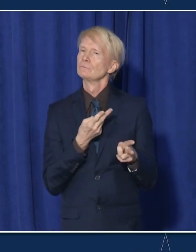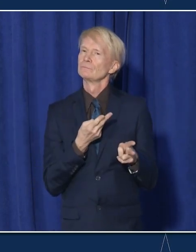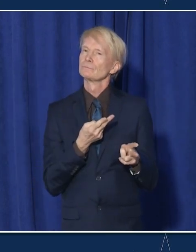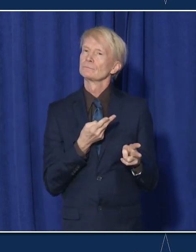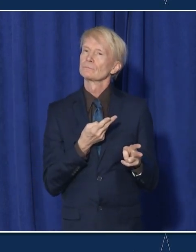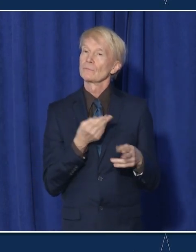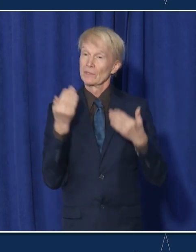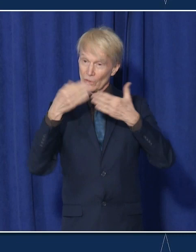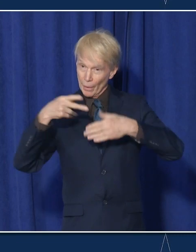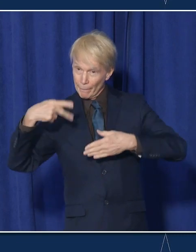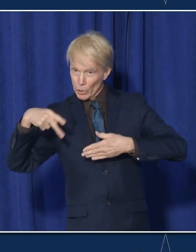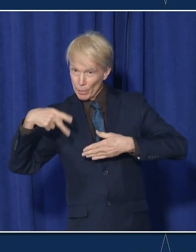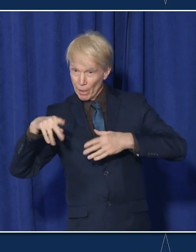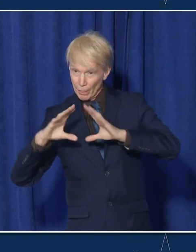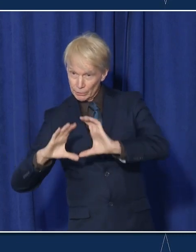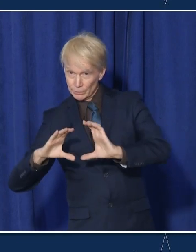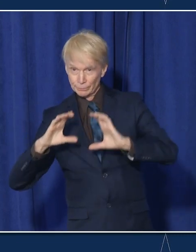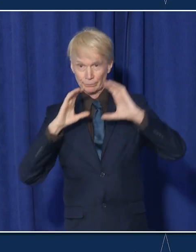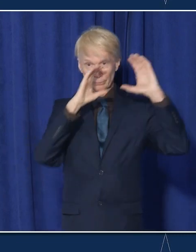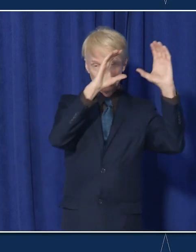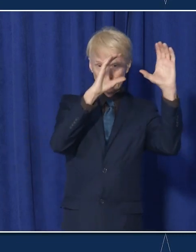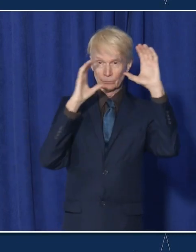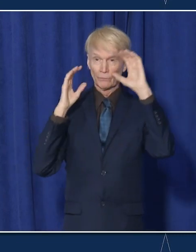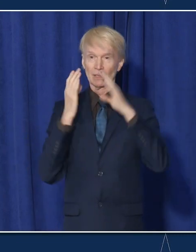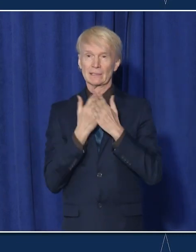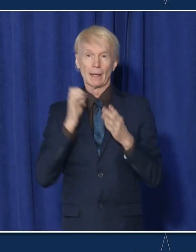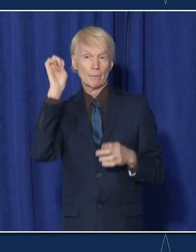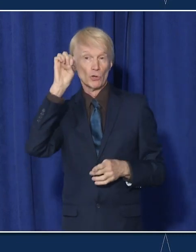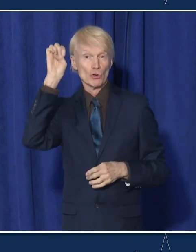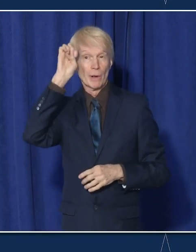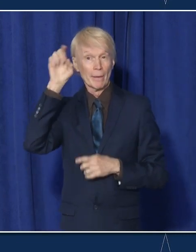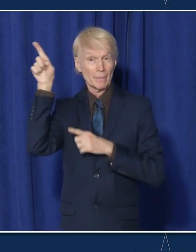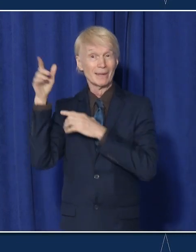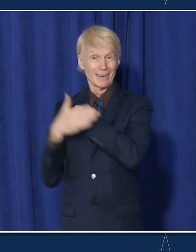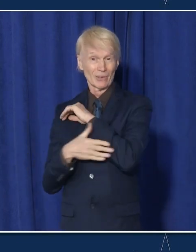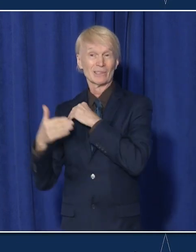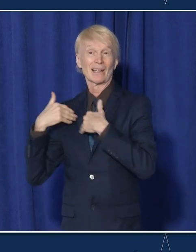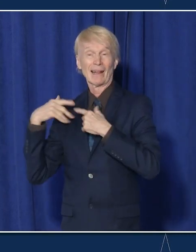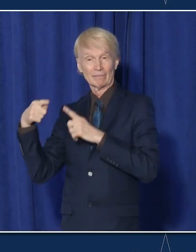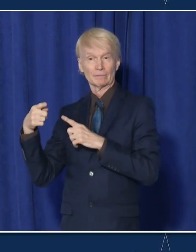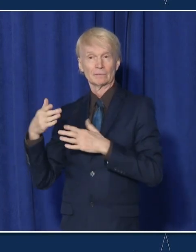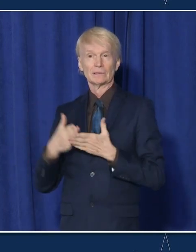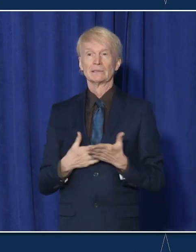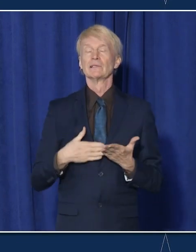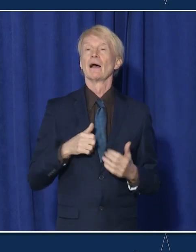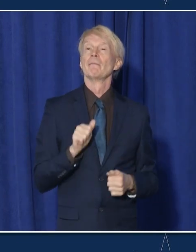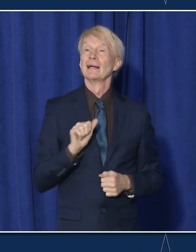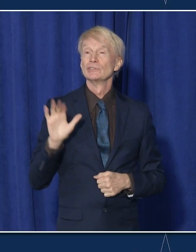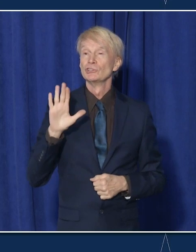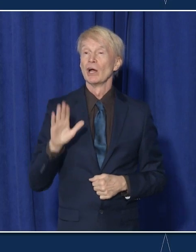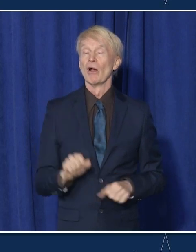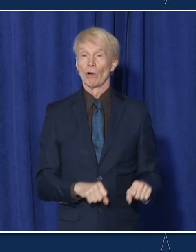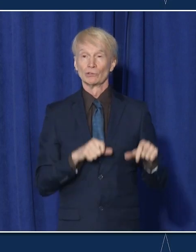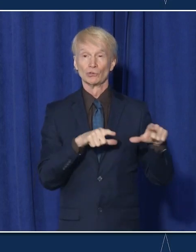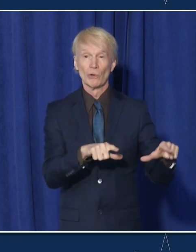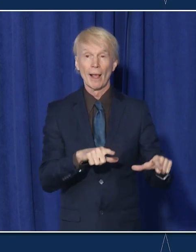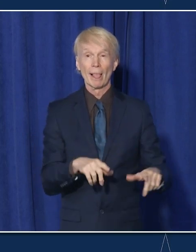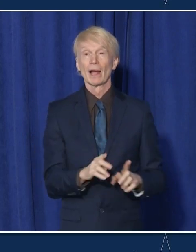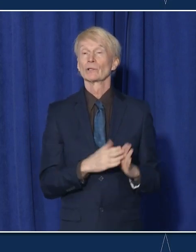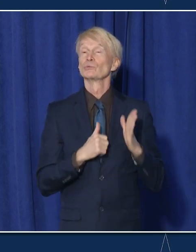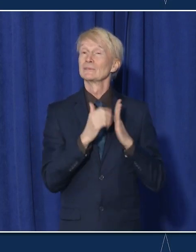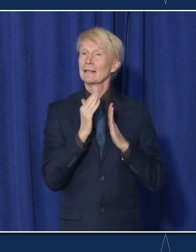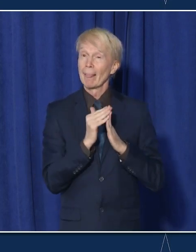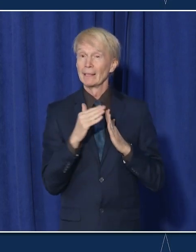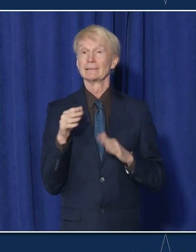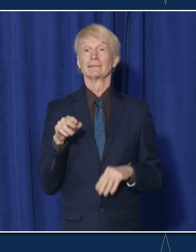dark purple on this map, certain countries in Europe, parts of Asia, Australia, New Zealand, are seeing